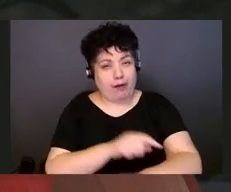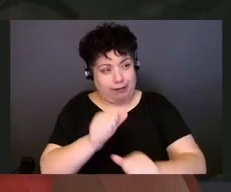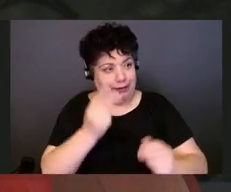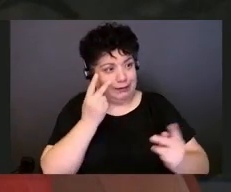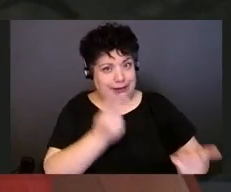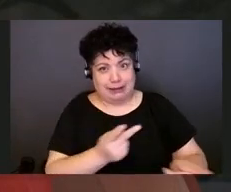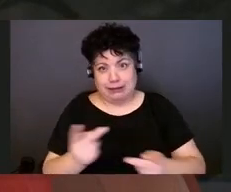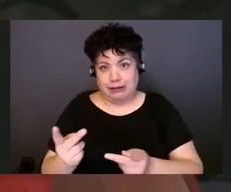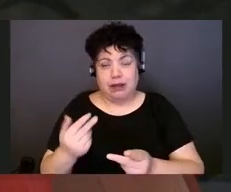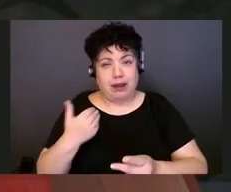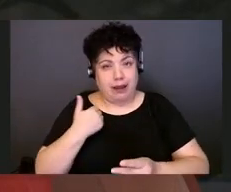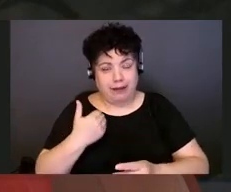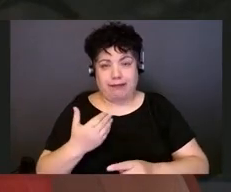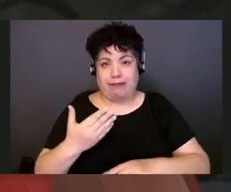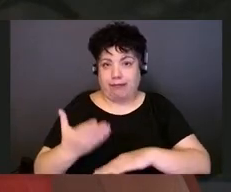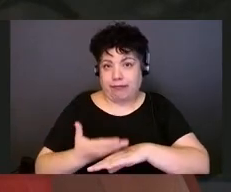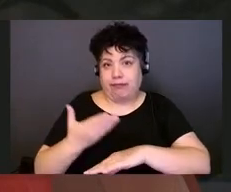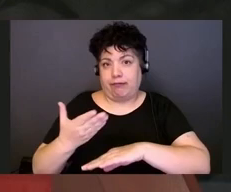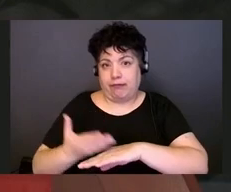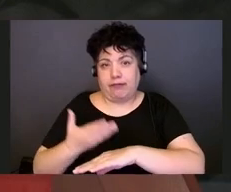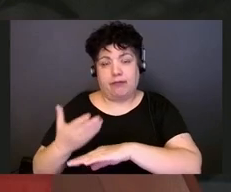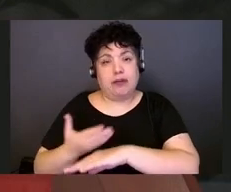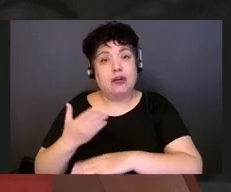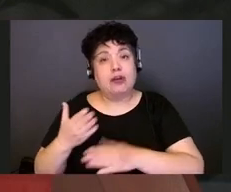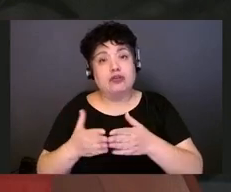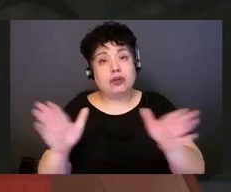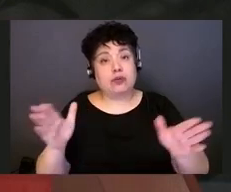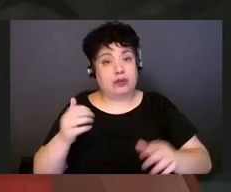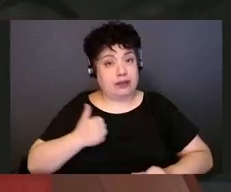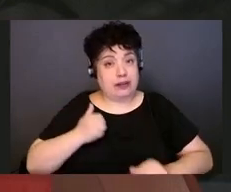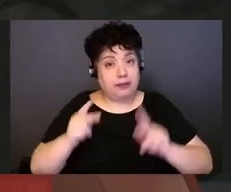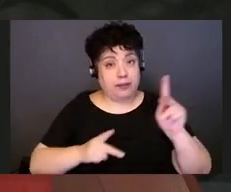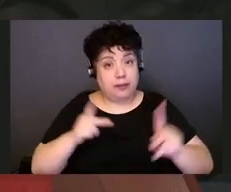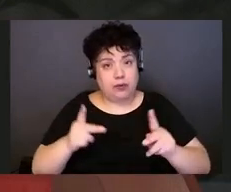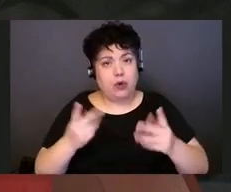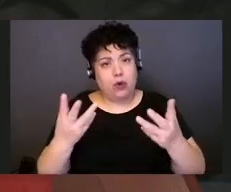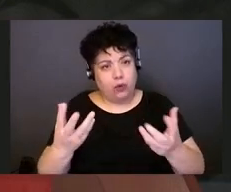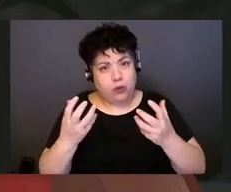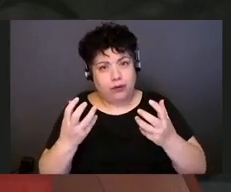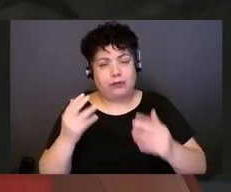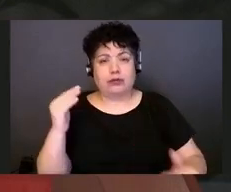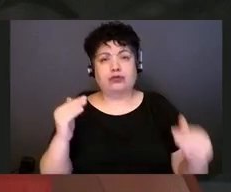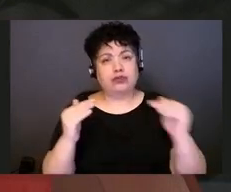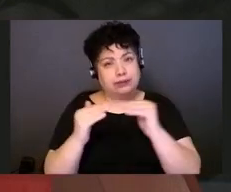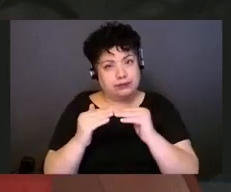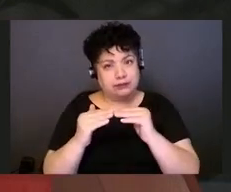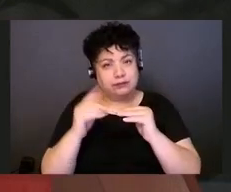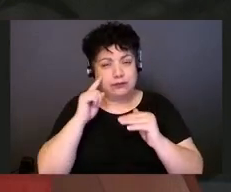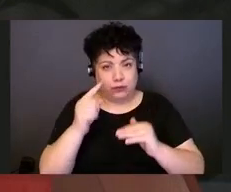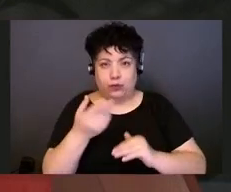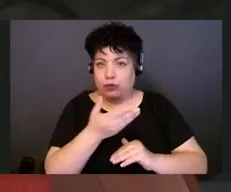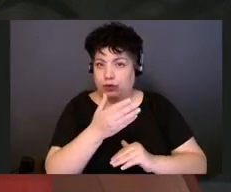realize that in general, Canadians want to see justice done for our people.